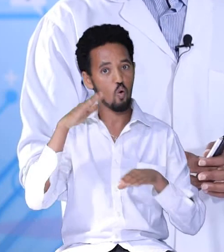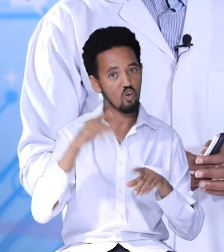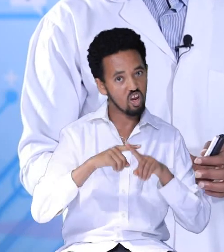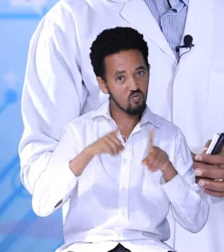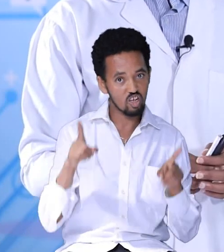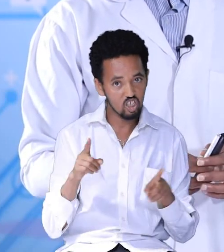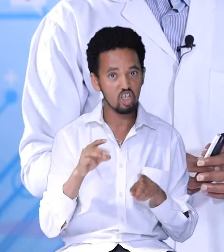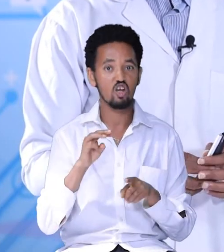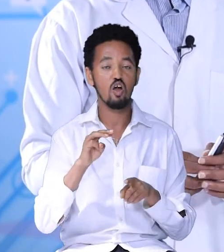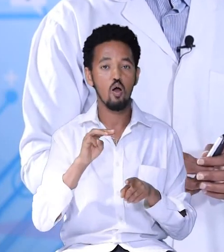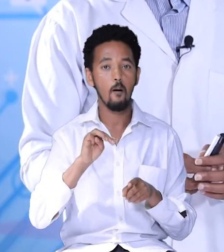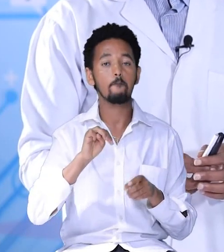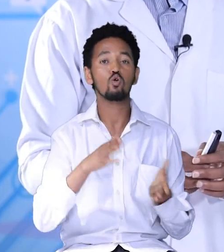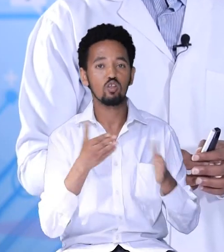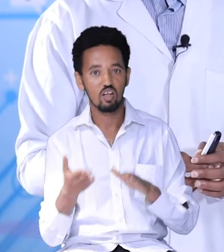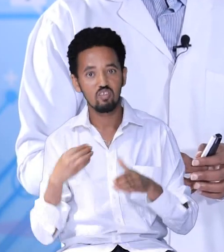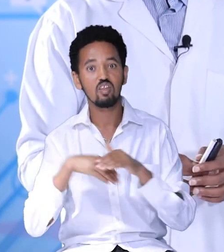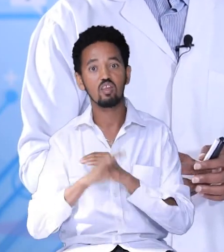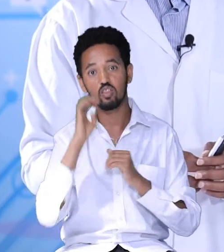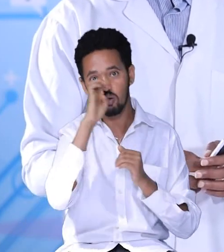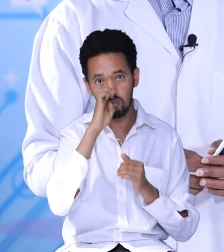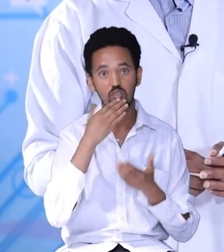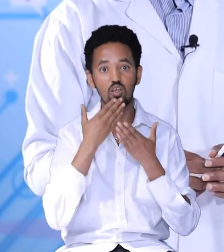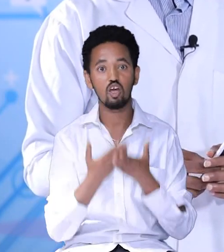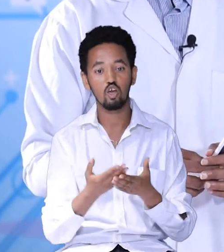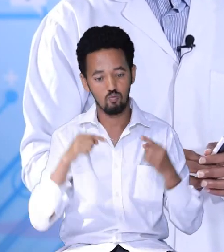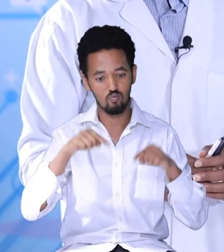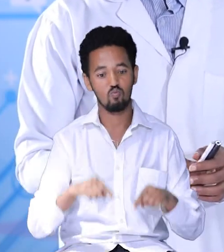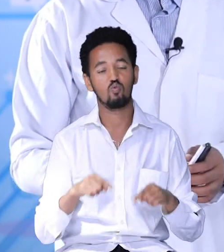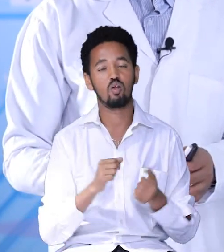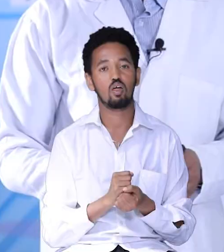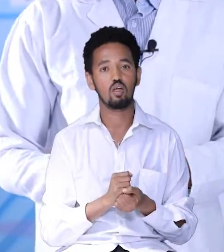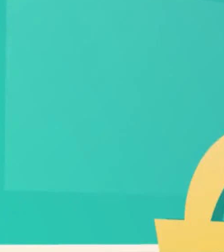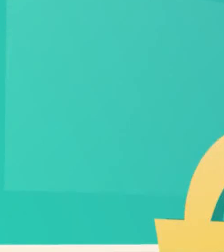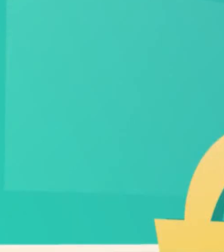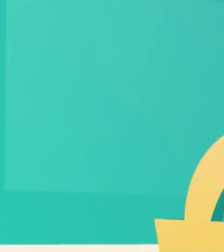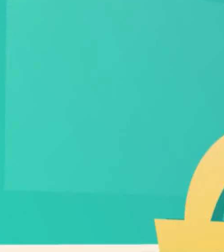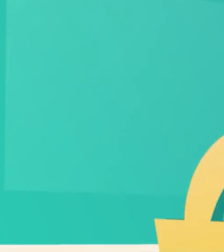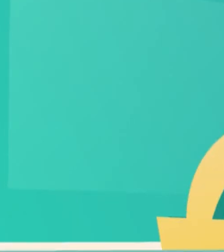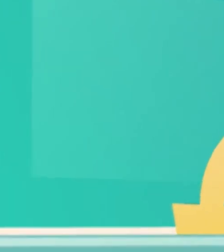differentials of mortality in Ethiopia. Thank you for today. Bye.